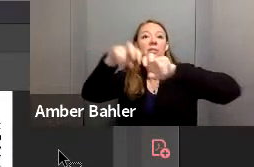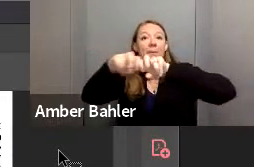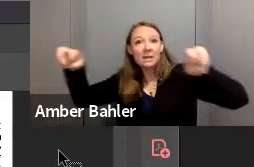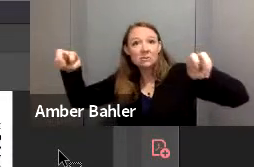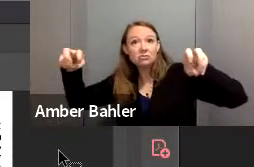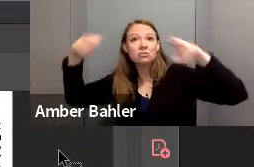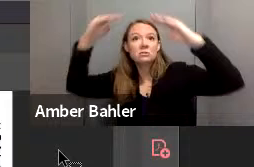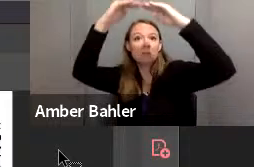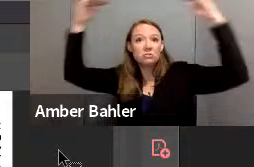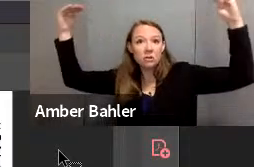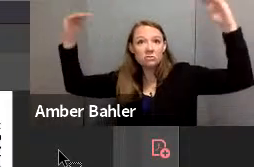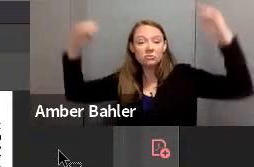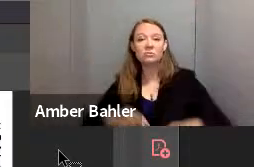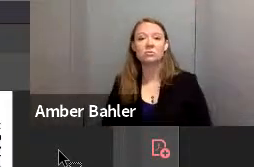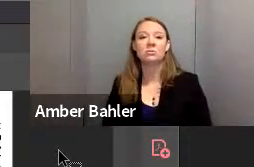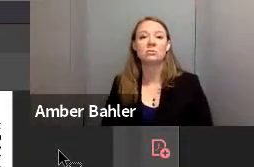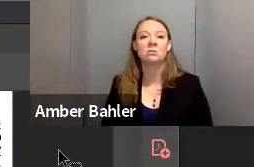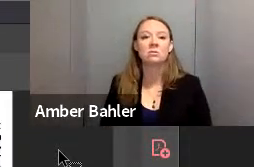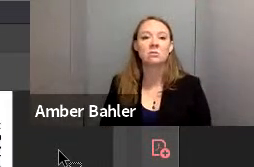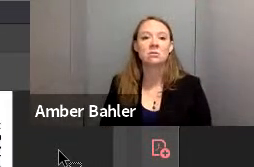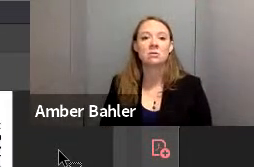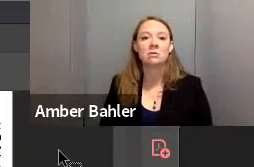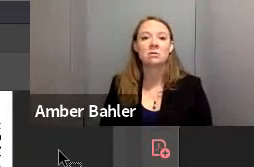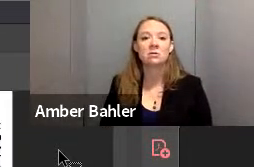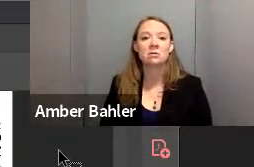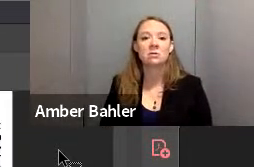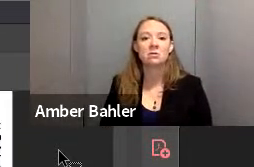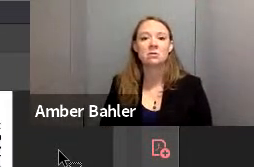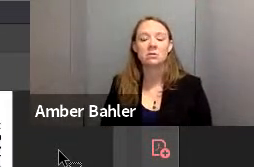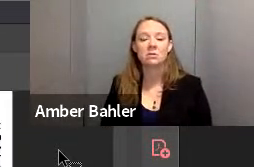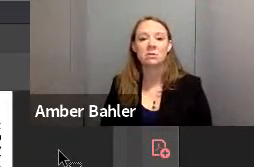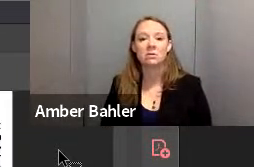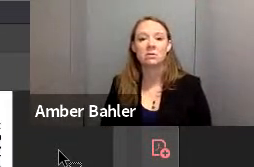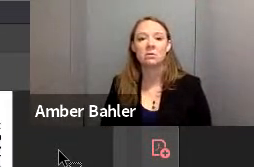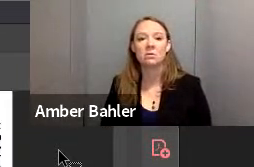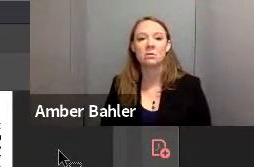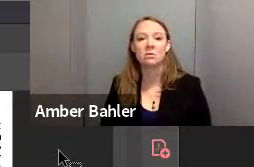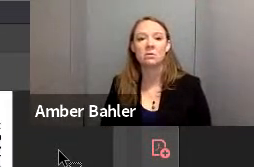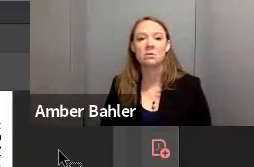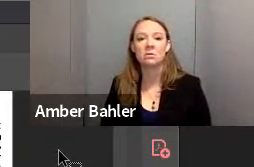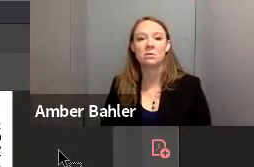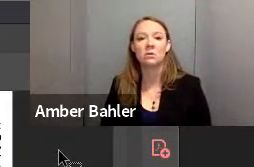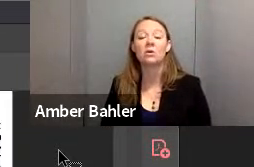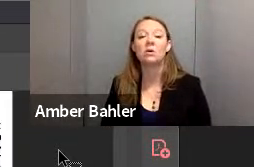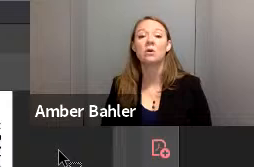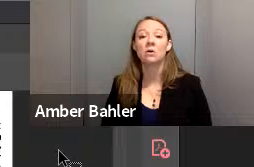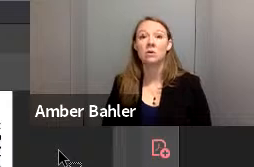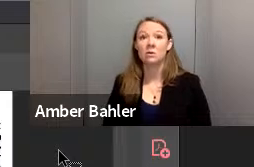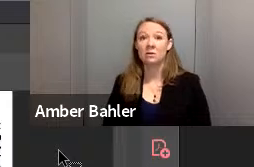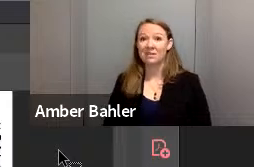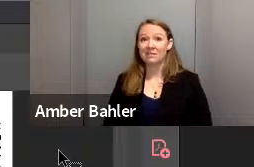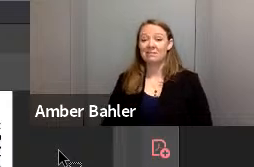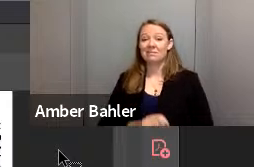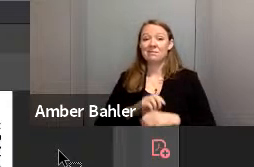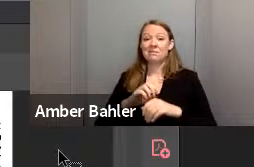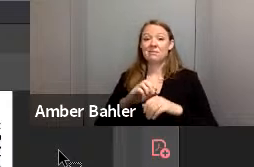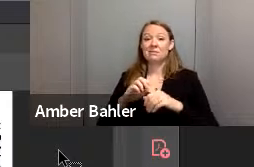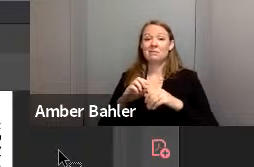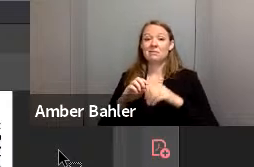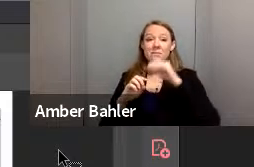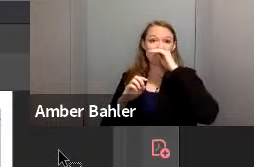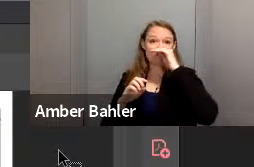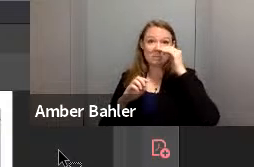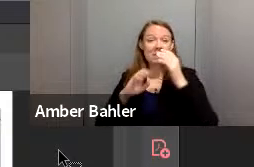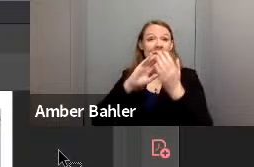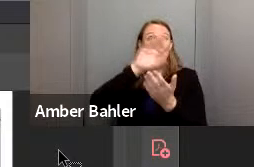And we also wanted to accent, rather than just sticking a large concrete block in the middle of